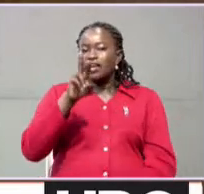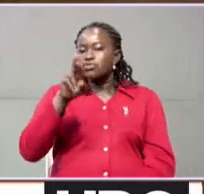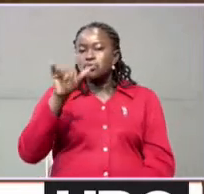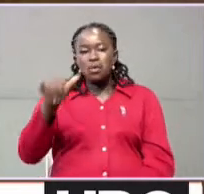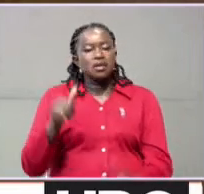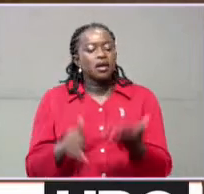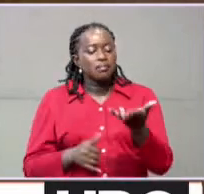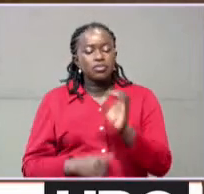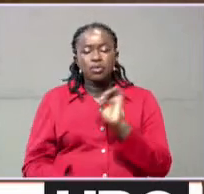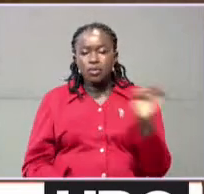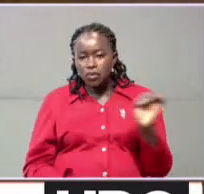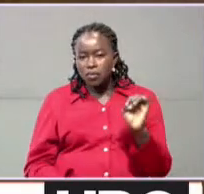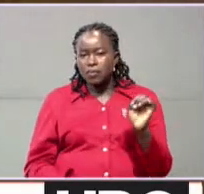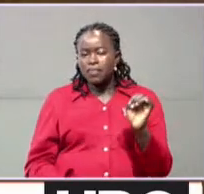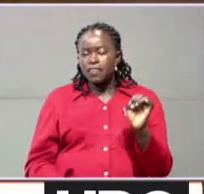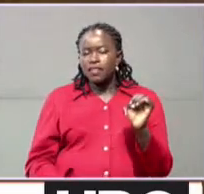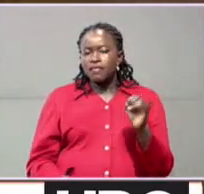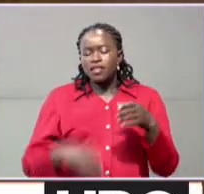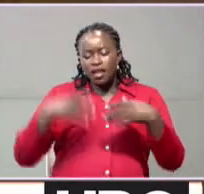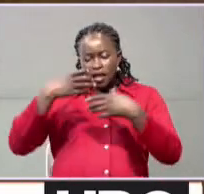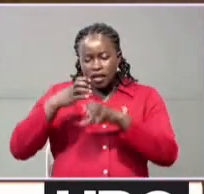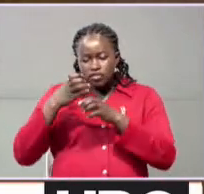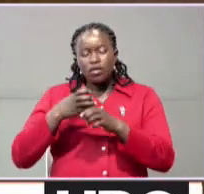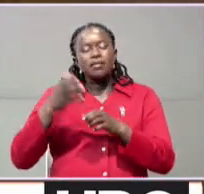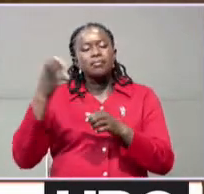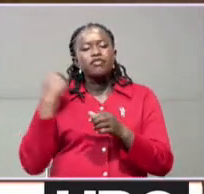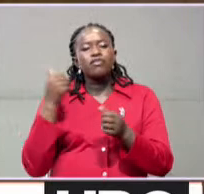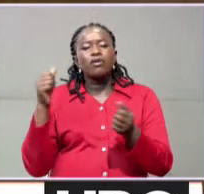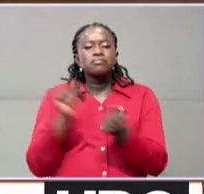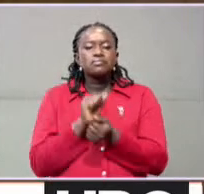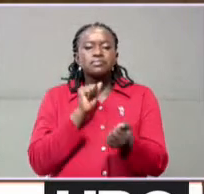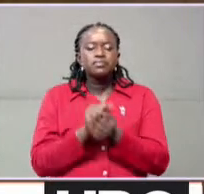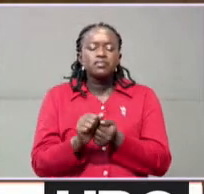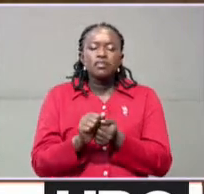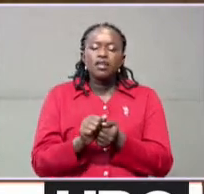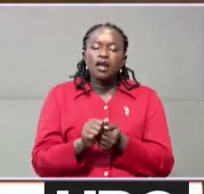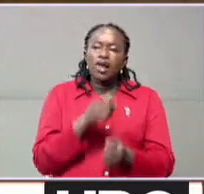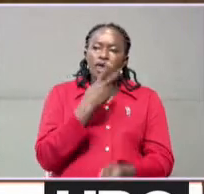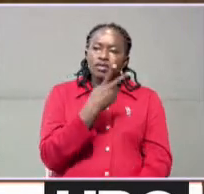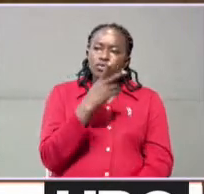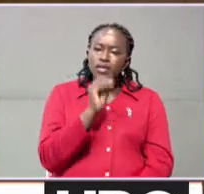x-ray expired its useful life in 2019